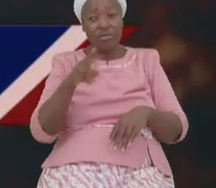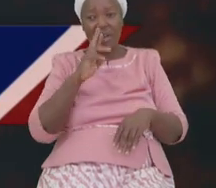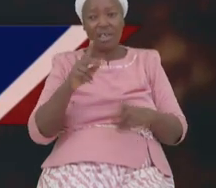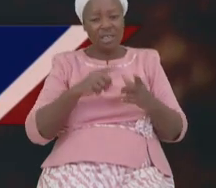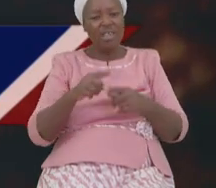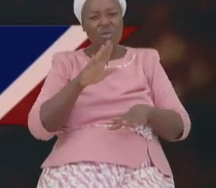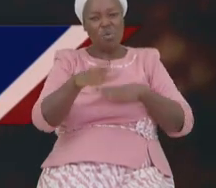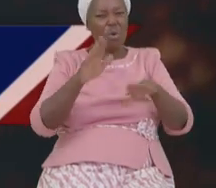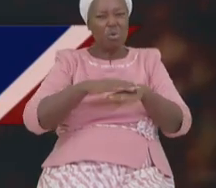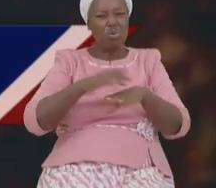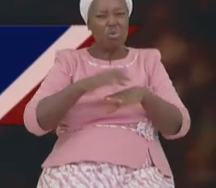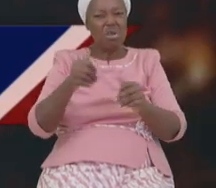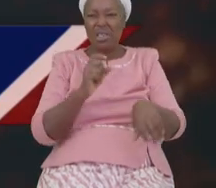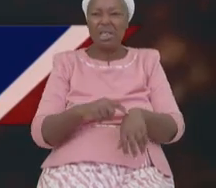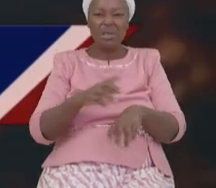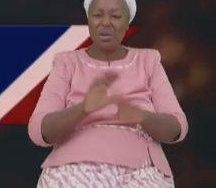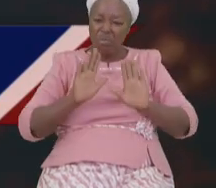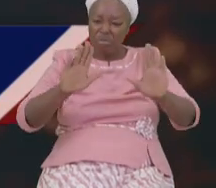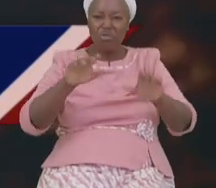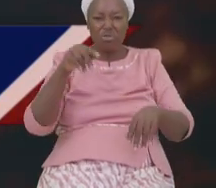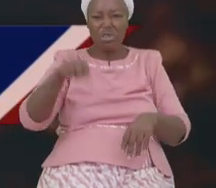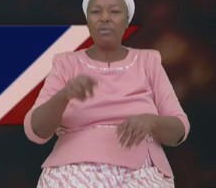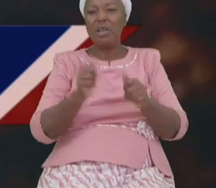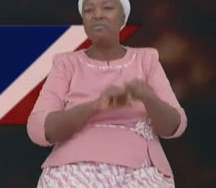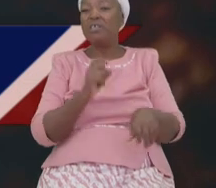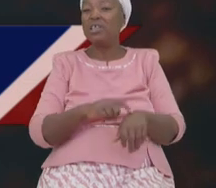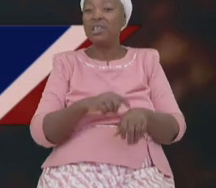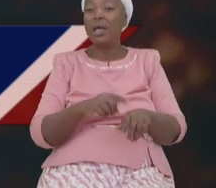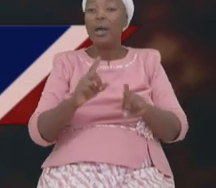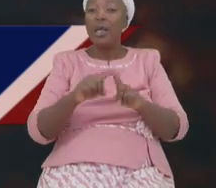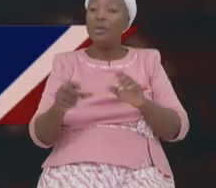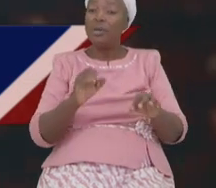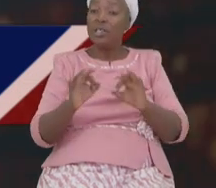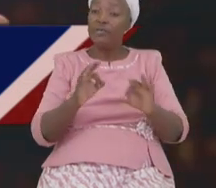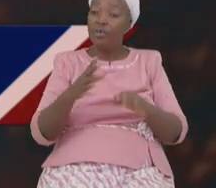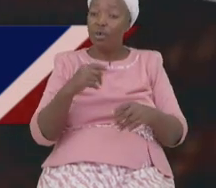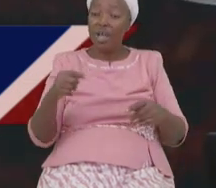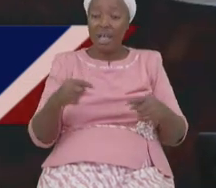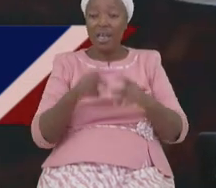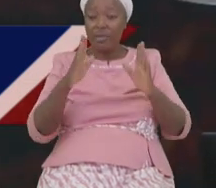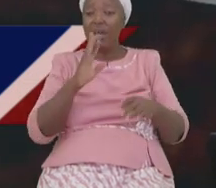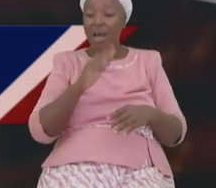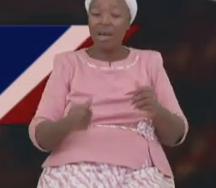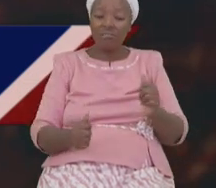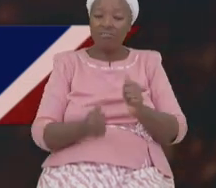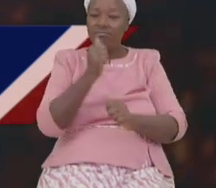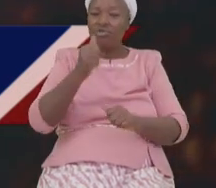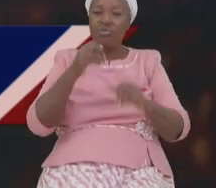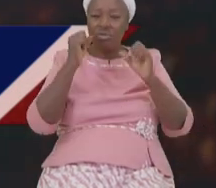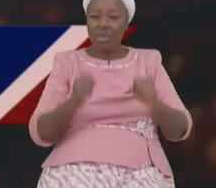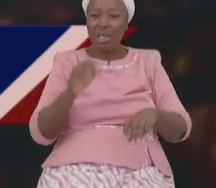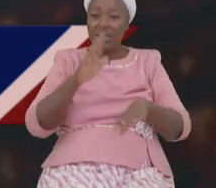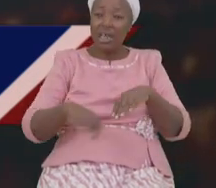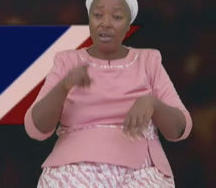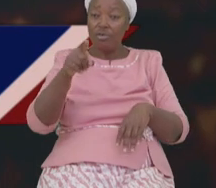every time. They'll almost push you down every time. If your enemies are stronger than you are, they